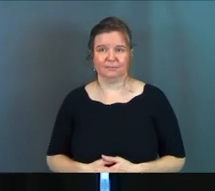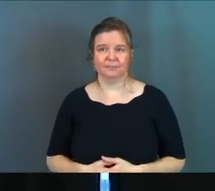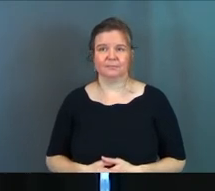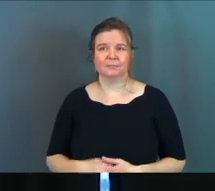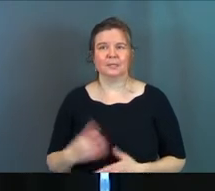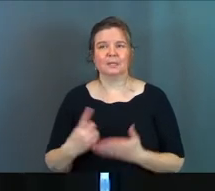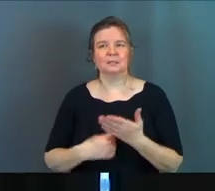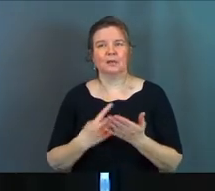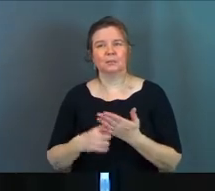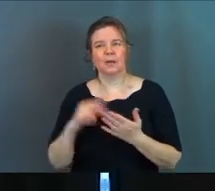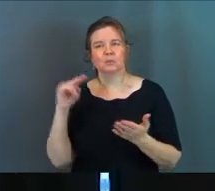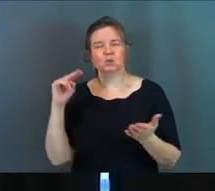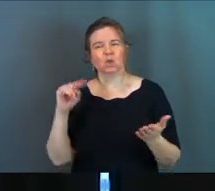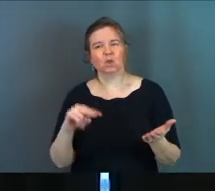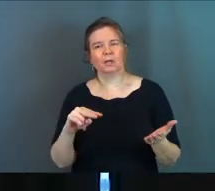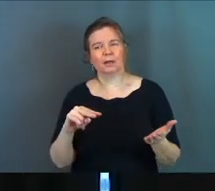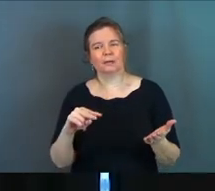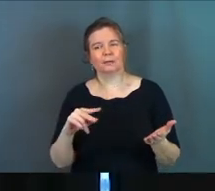And sometimes